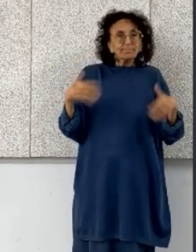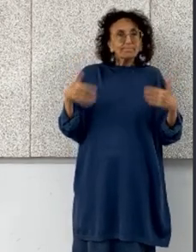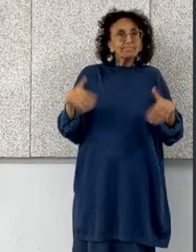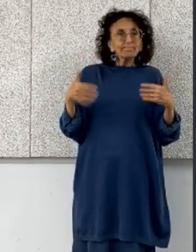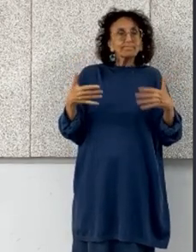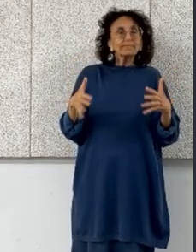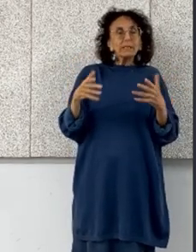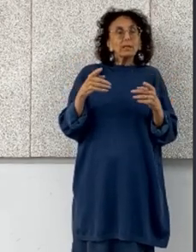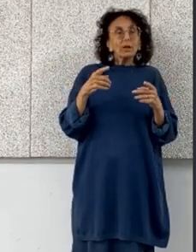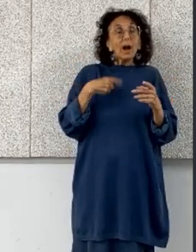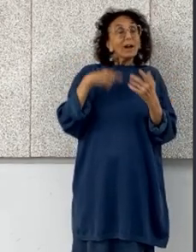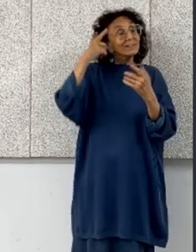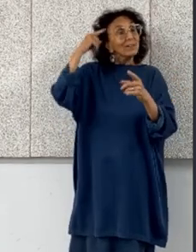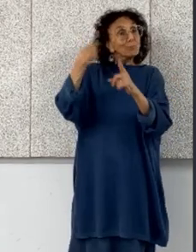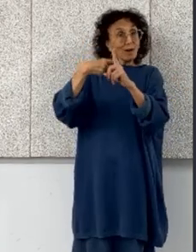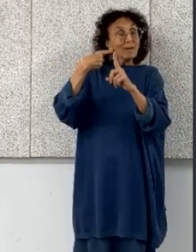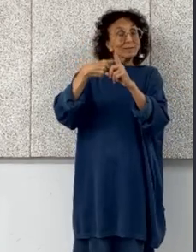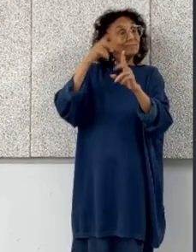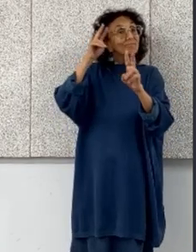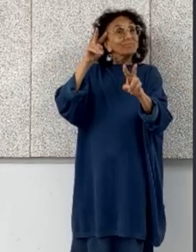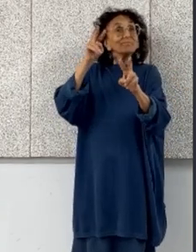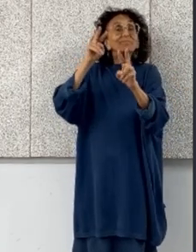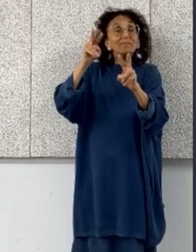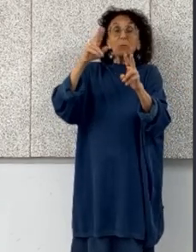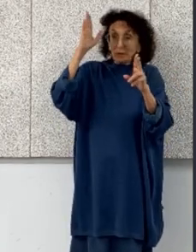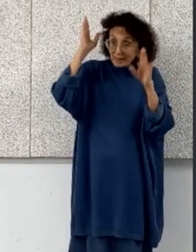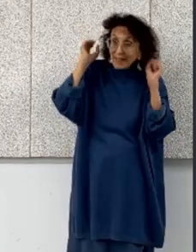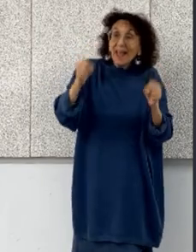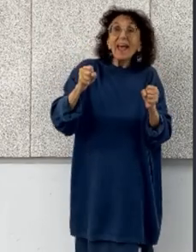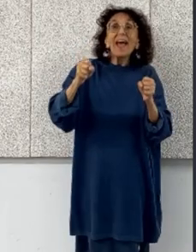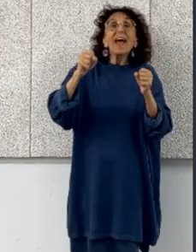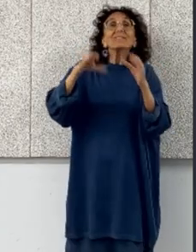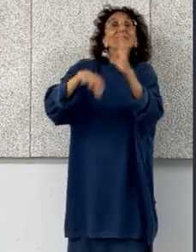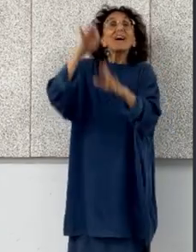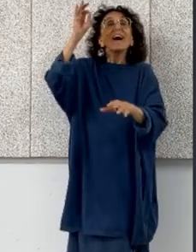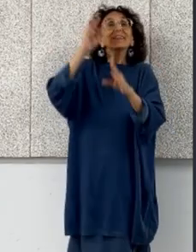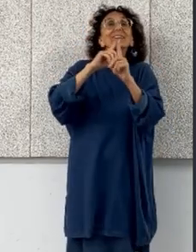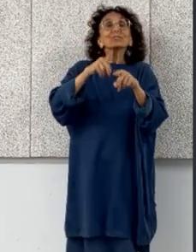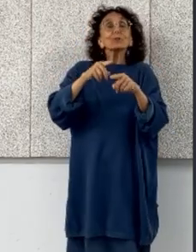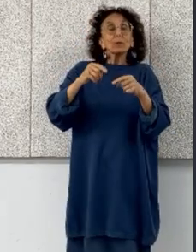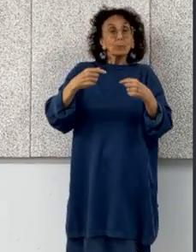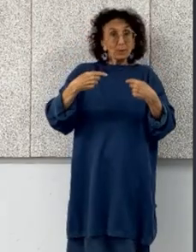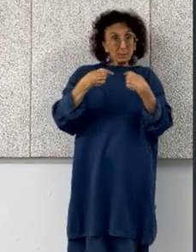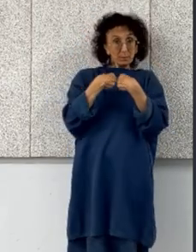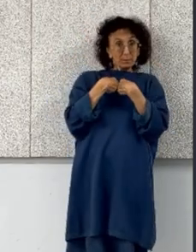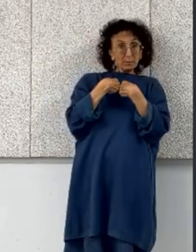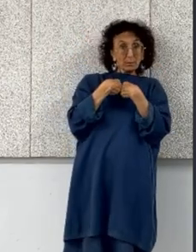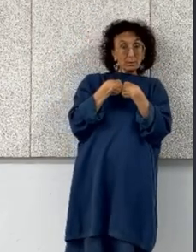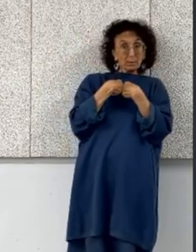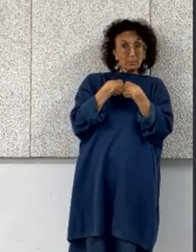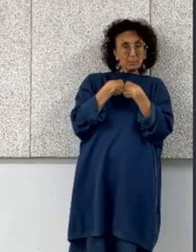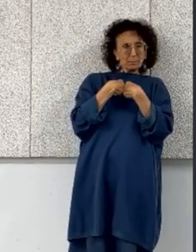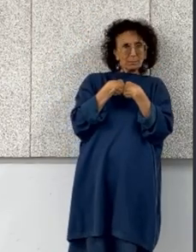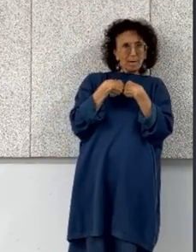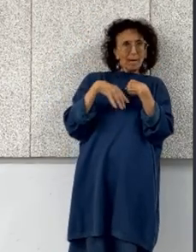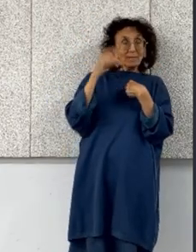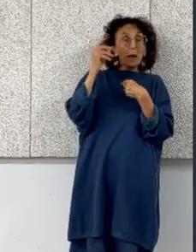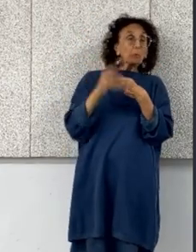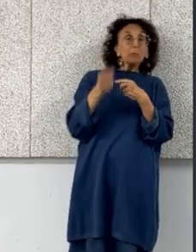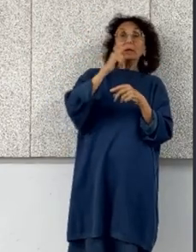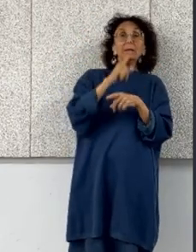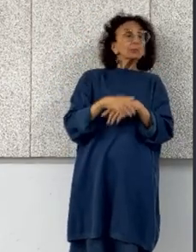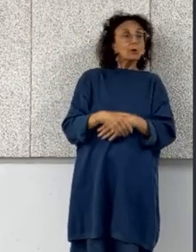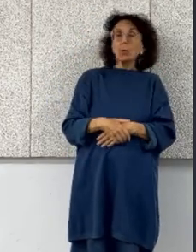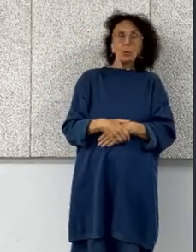I still have optimism about how we get to the other side of it, but I myself am not seeing the easy solution, and not to